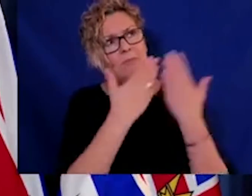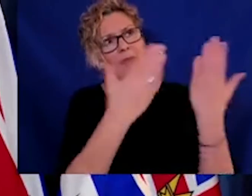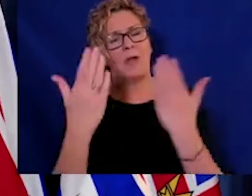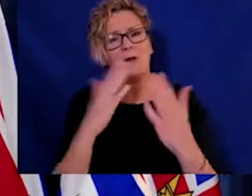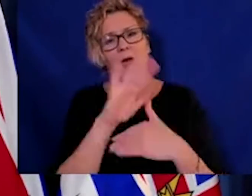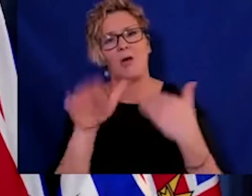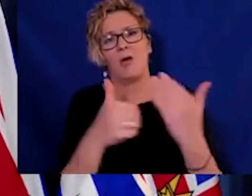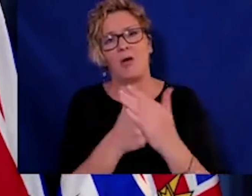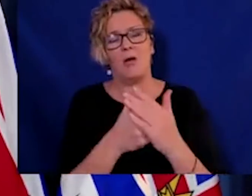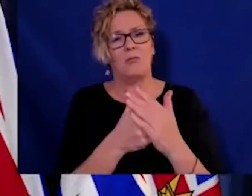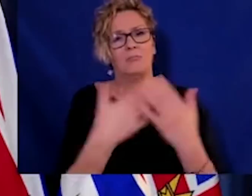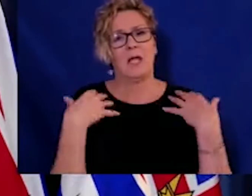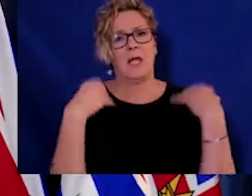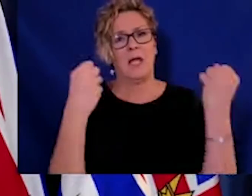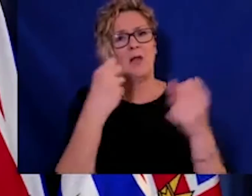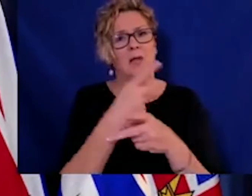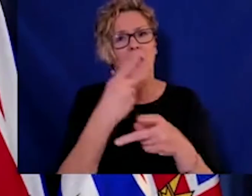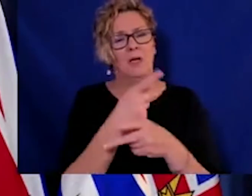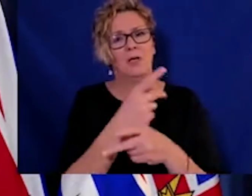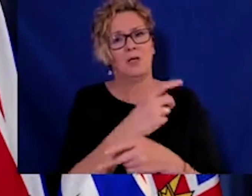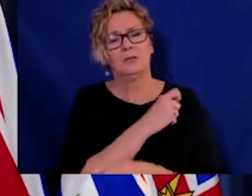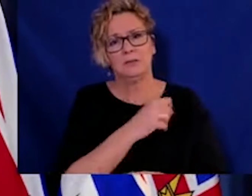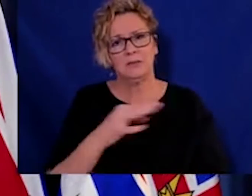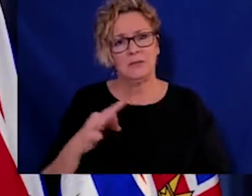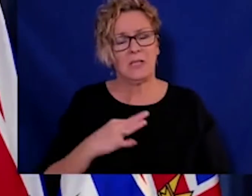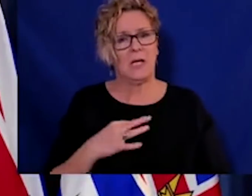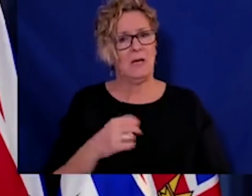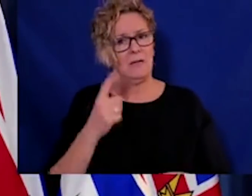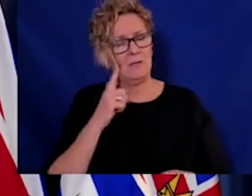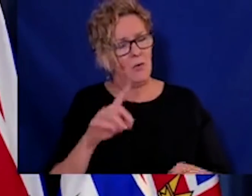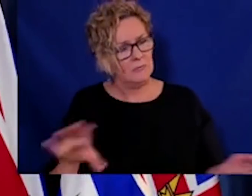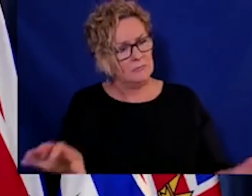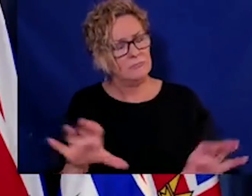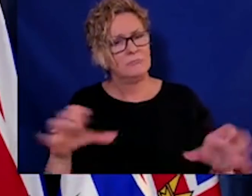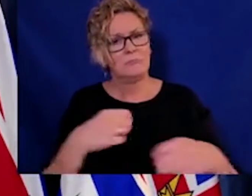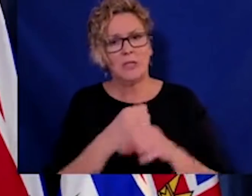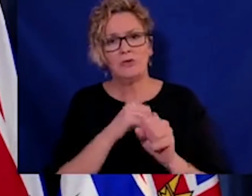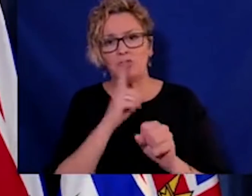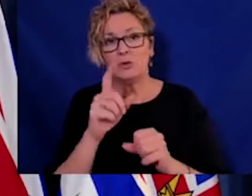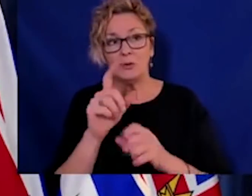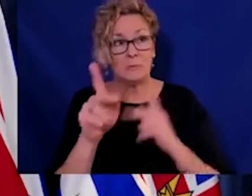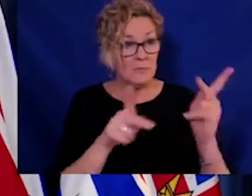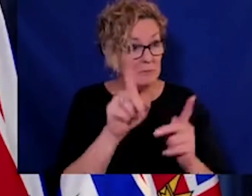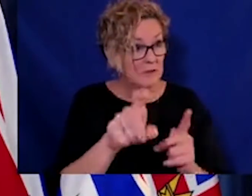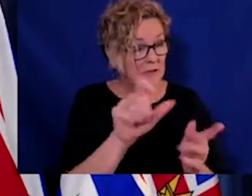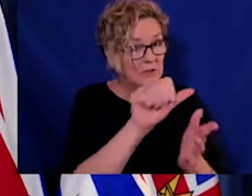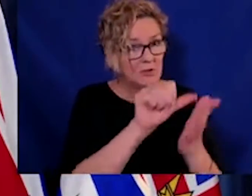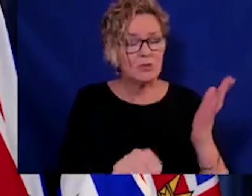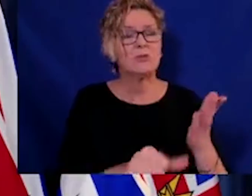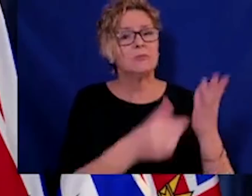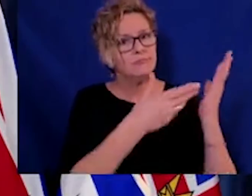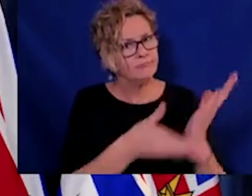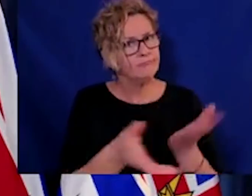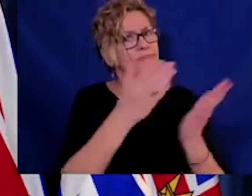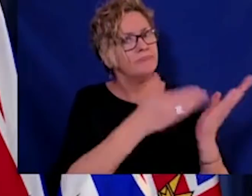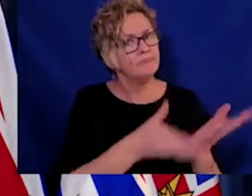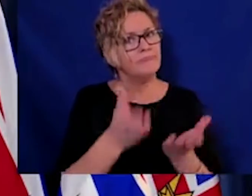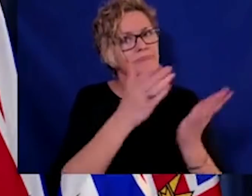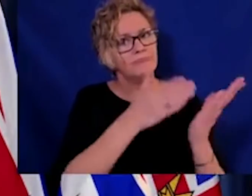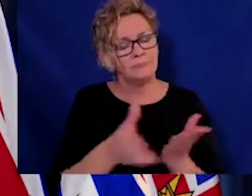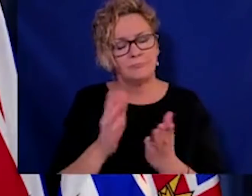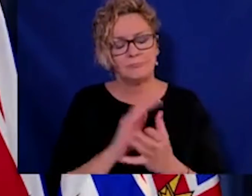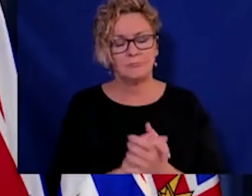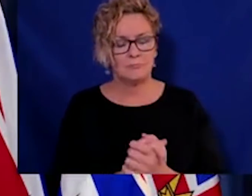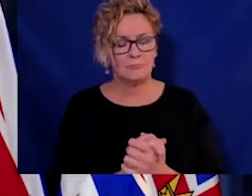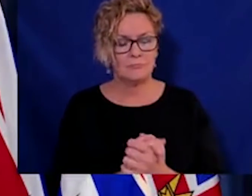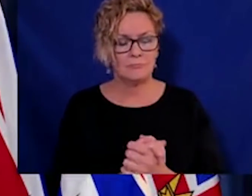think I just say finally that obviously this is our effort together, and this is